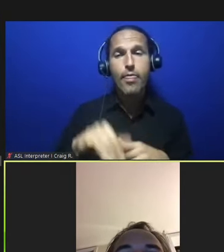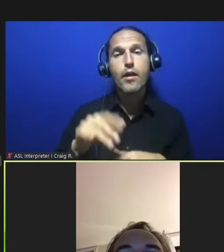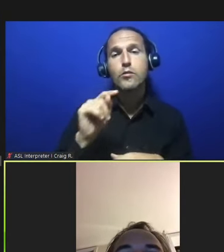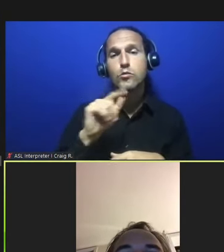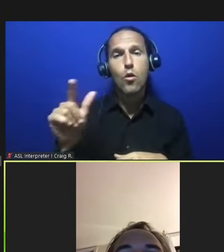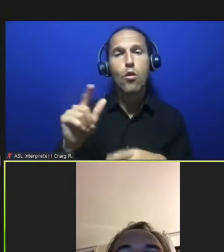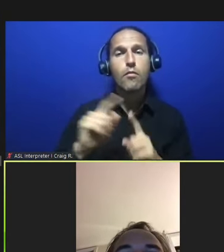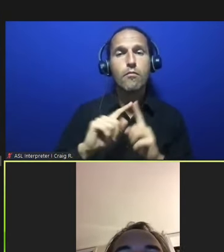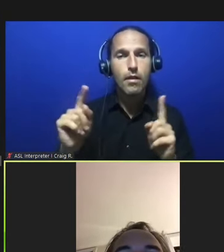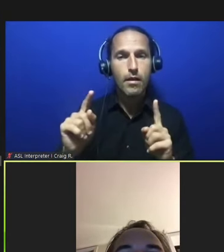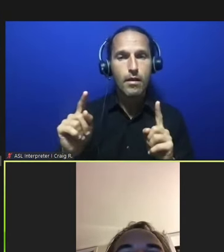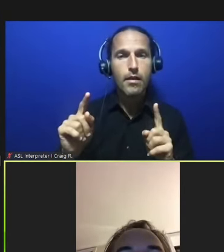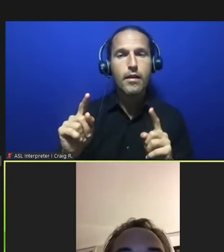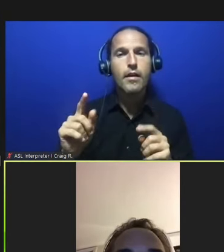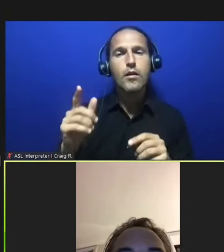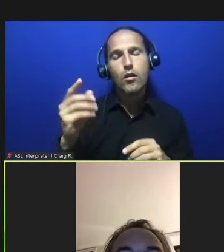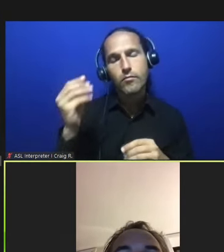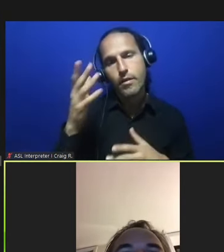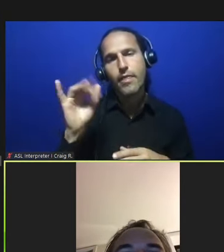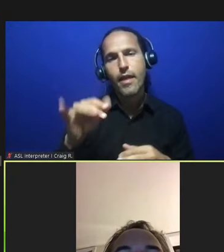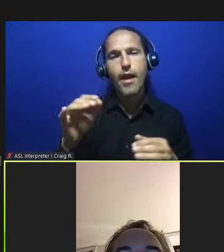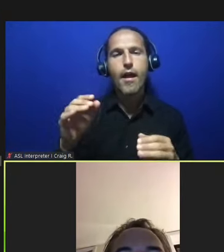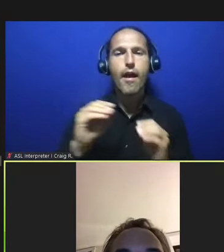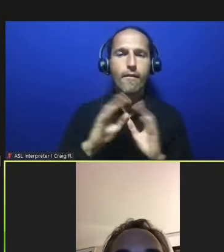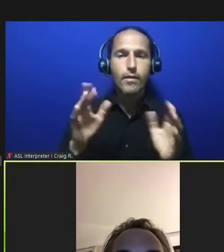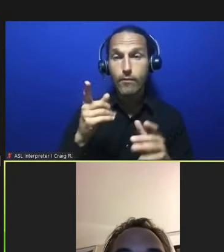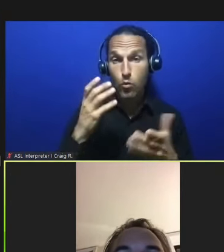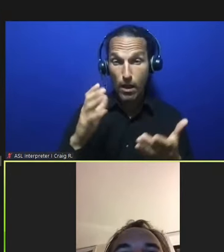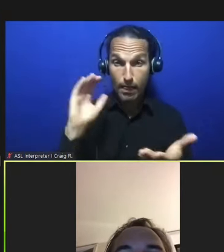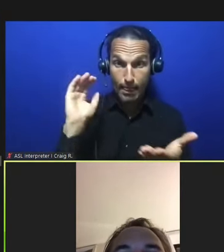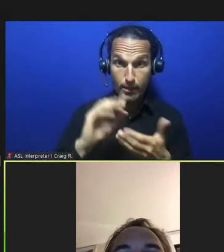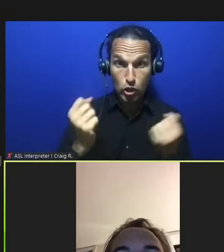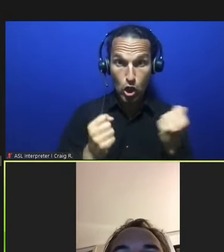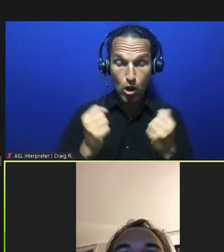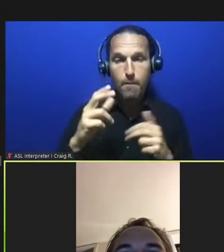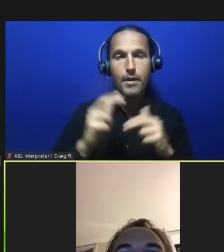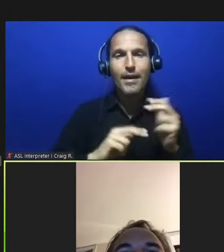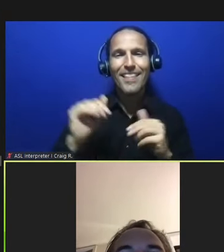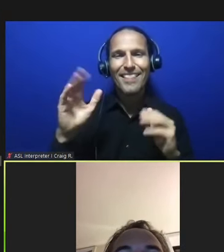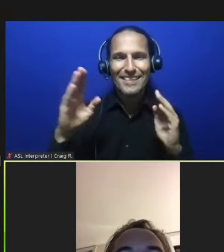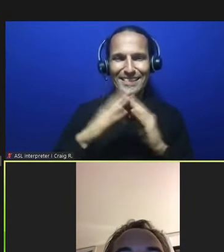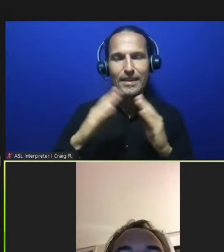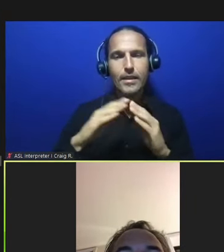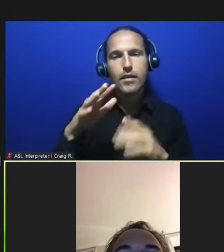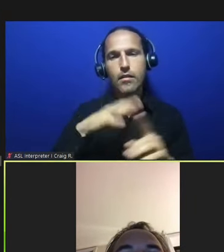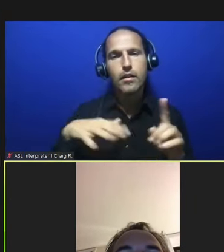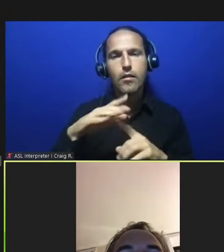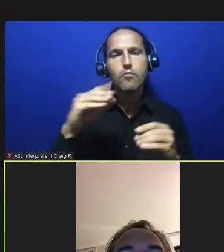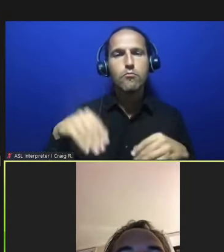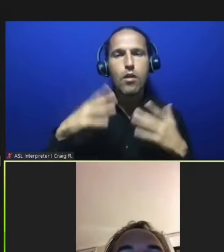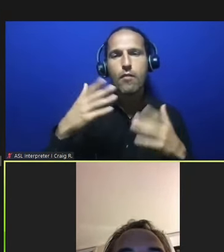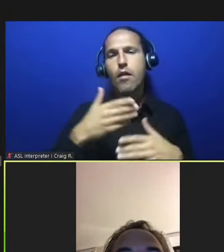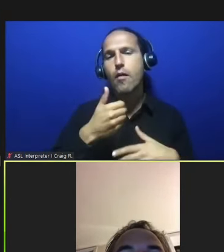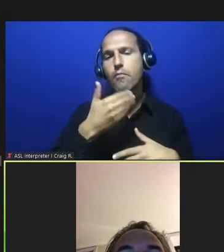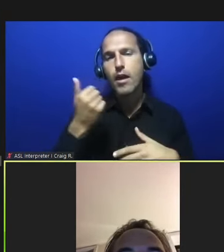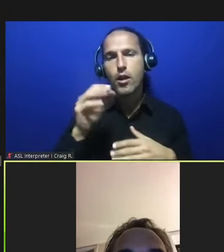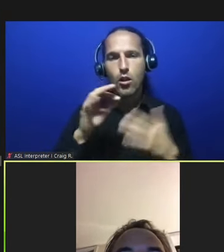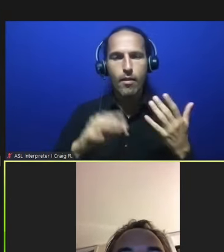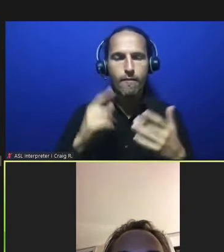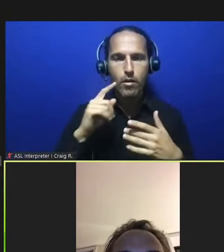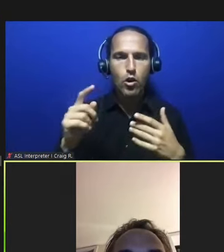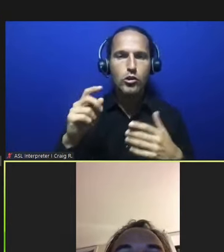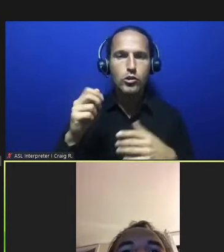rather pointed out the obvious that if you want less cars, build cities based around people that provides better alternatives